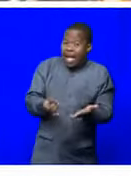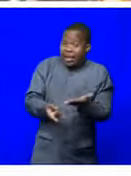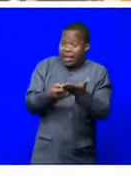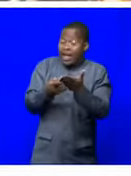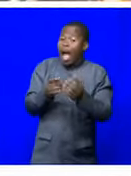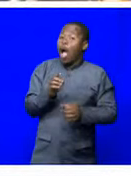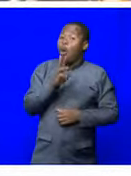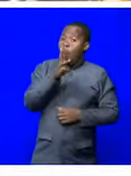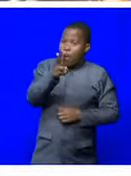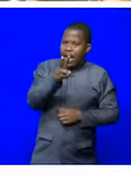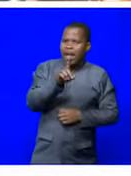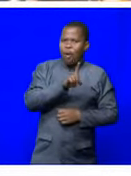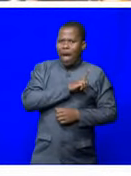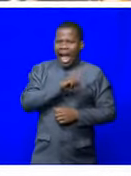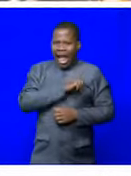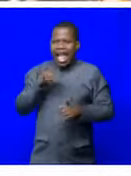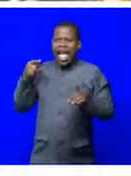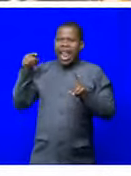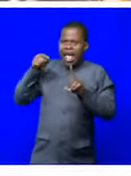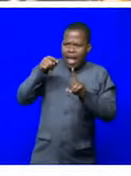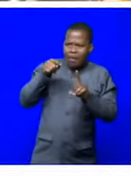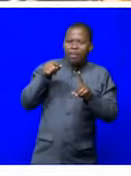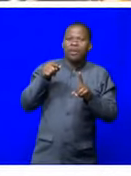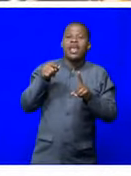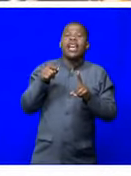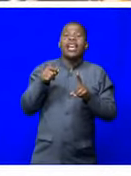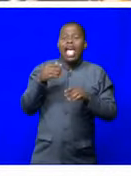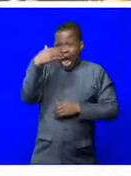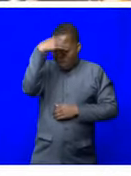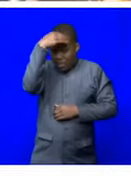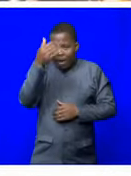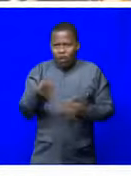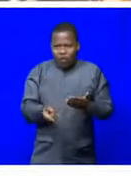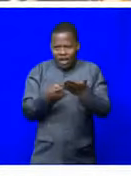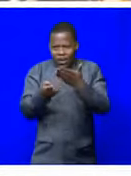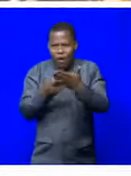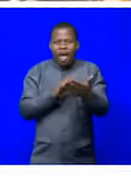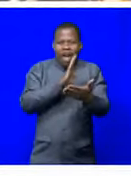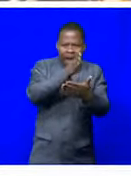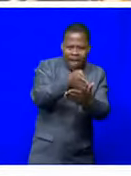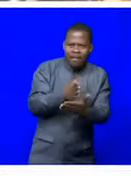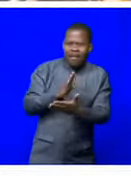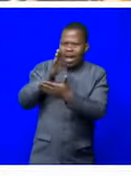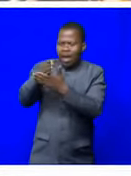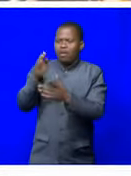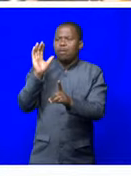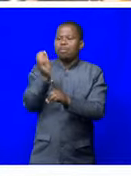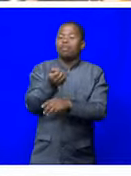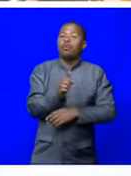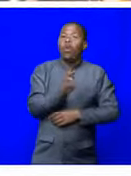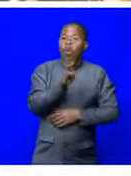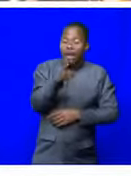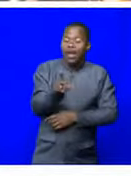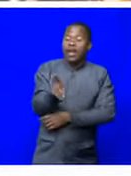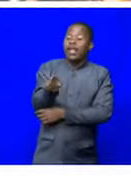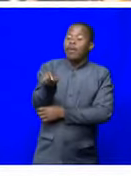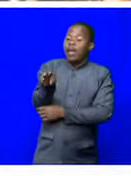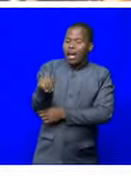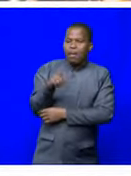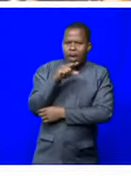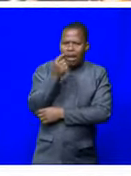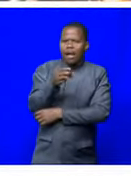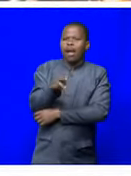kwahulumende asebenze ngekubambisana. Loku ke kuvetwe ngilobambe kuba ngindvunankulu Themba Masuku